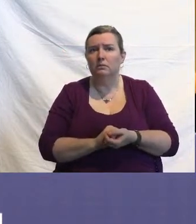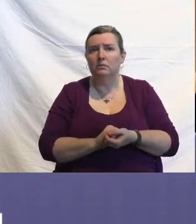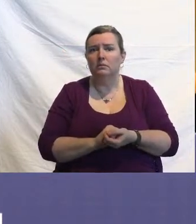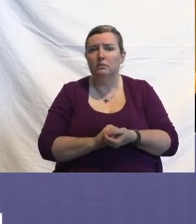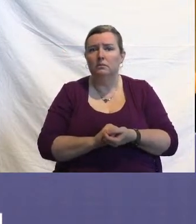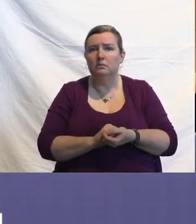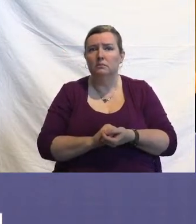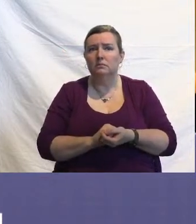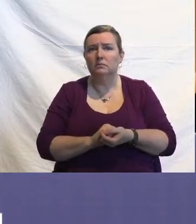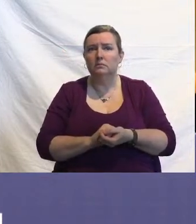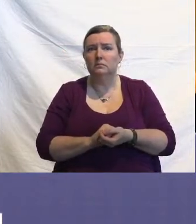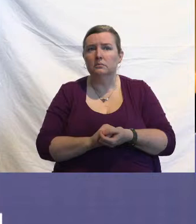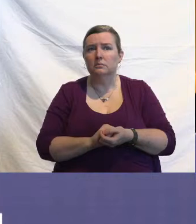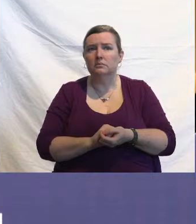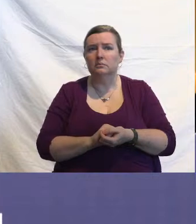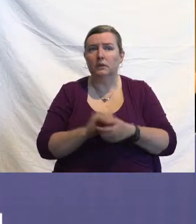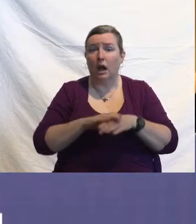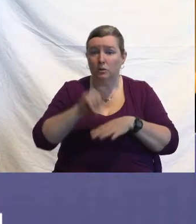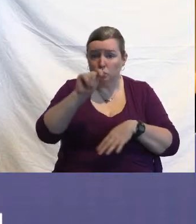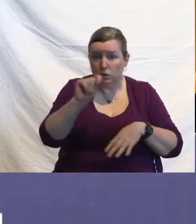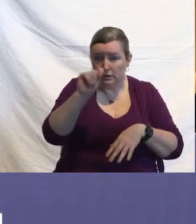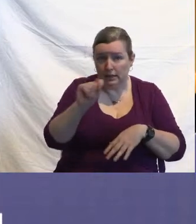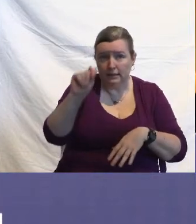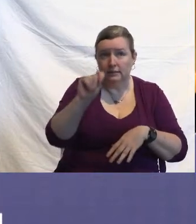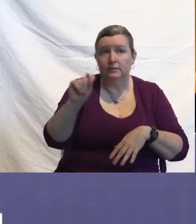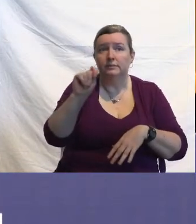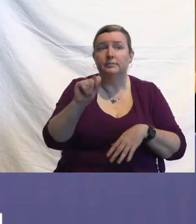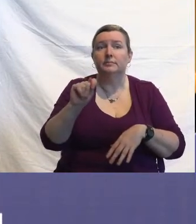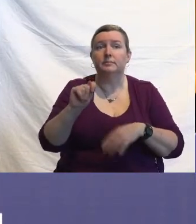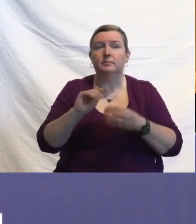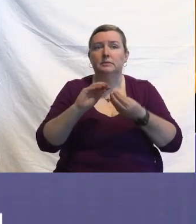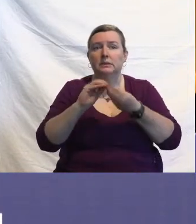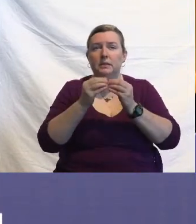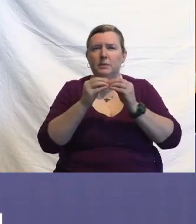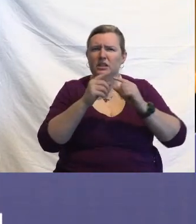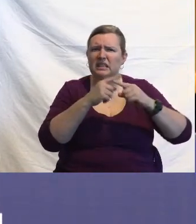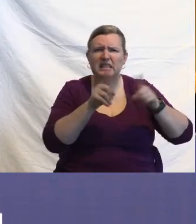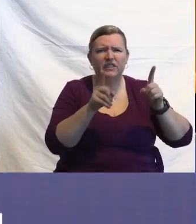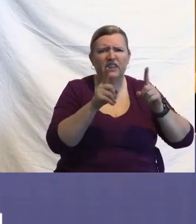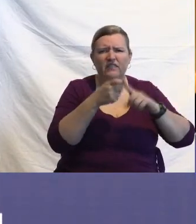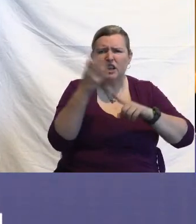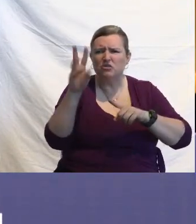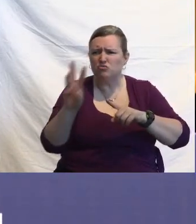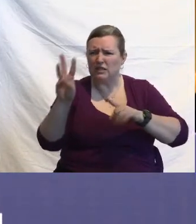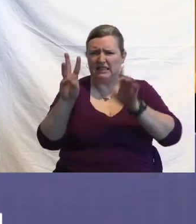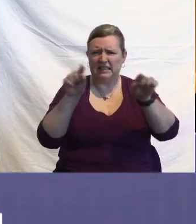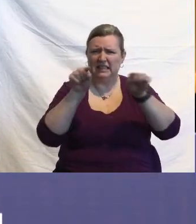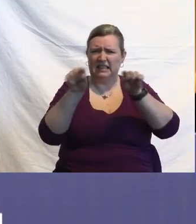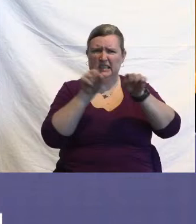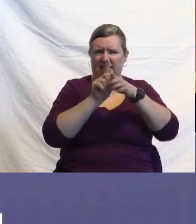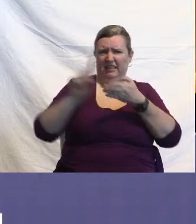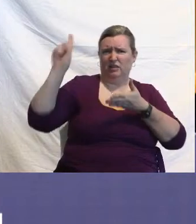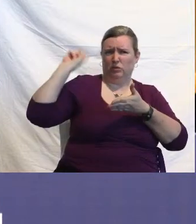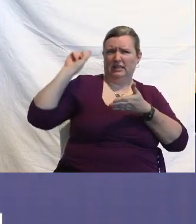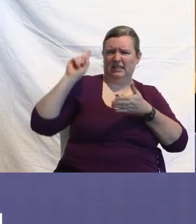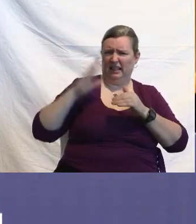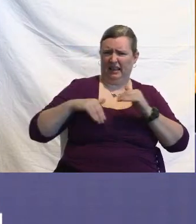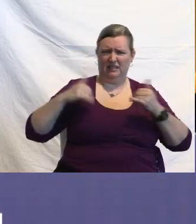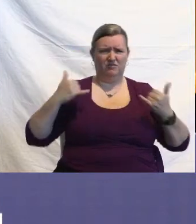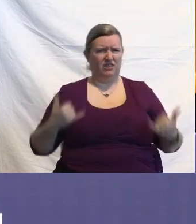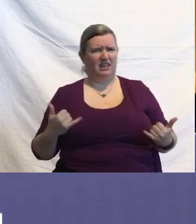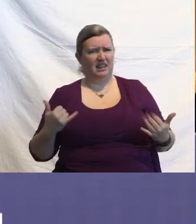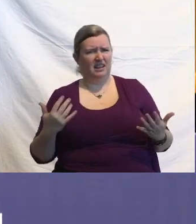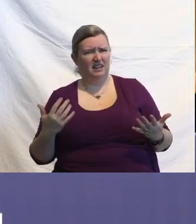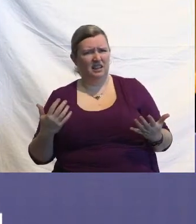on Tuesday looked pretty different than they did on Wednesday, and those look pretty different from they do now. Do you see that as kind of an acceptable status quo, or is that